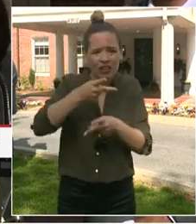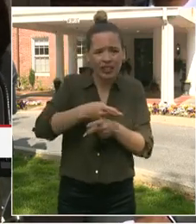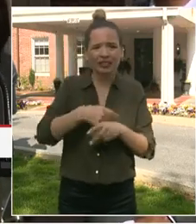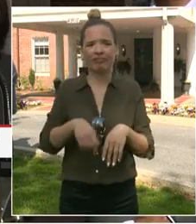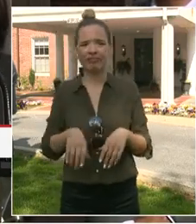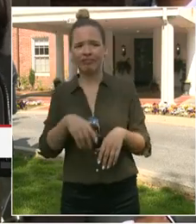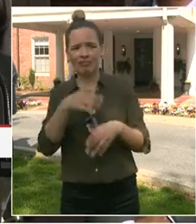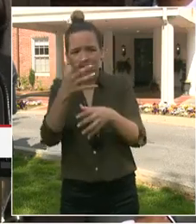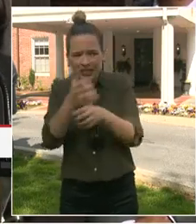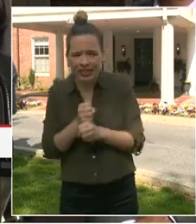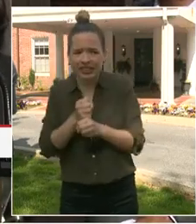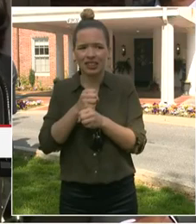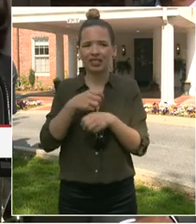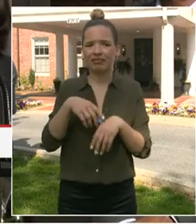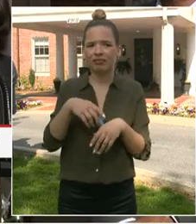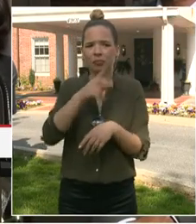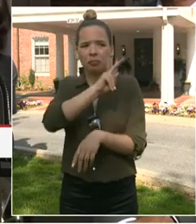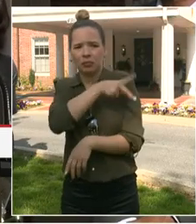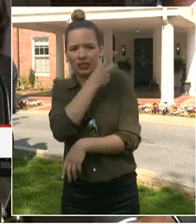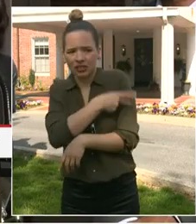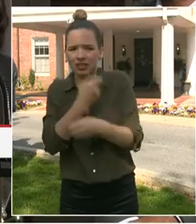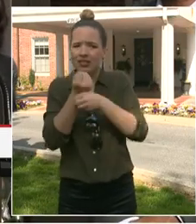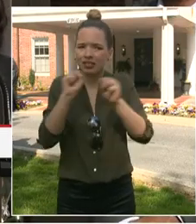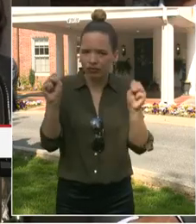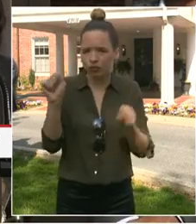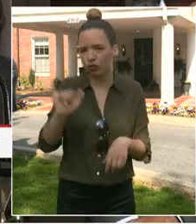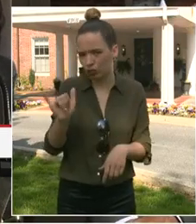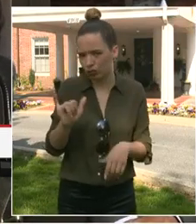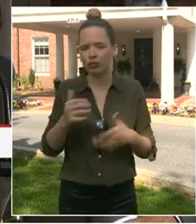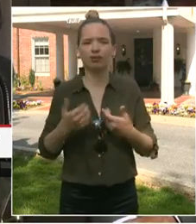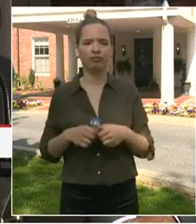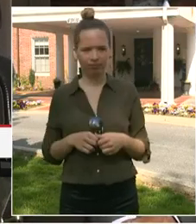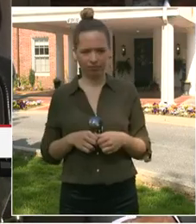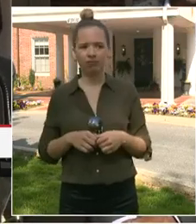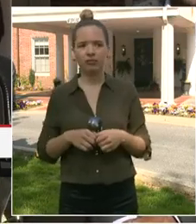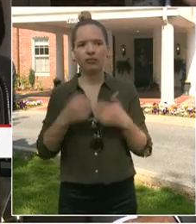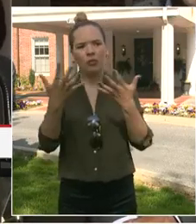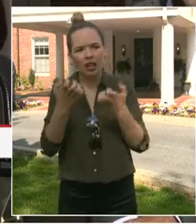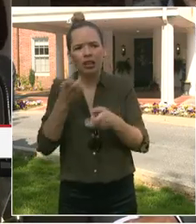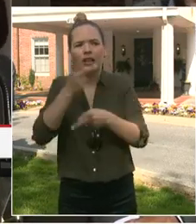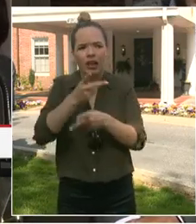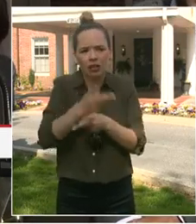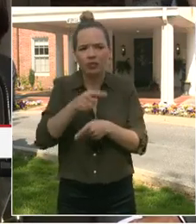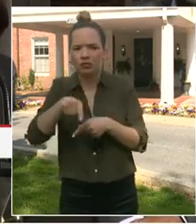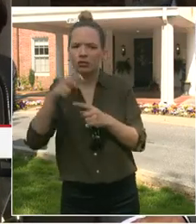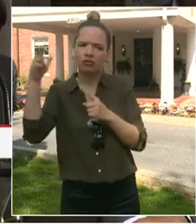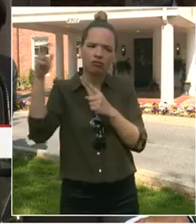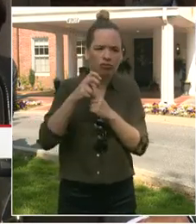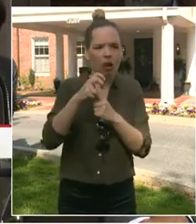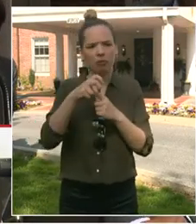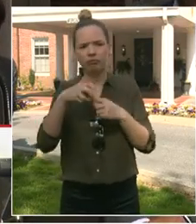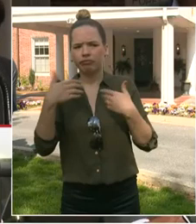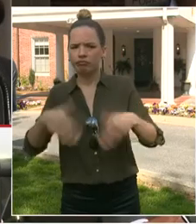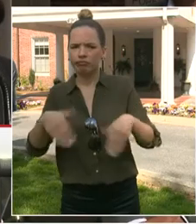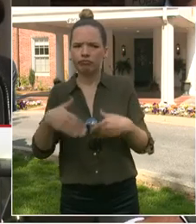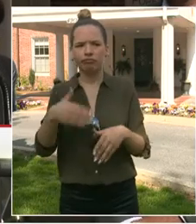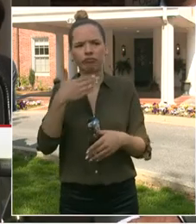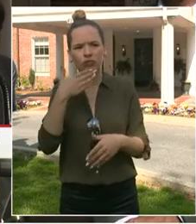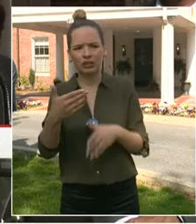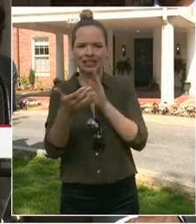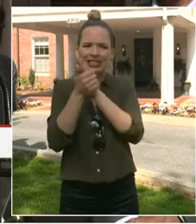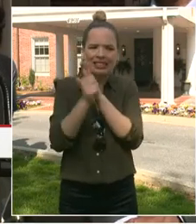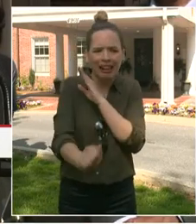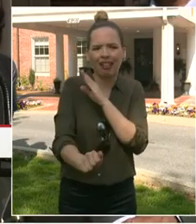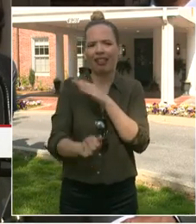want our healthcare facilities to not only be world-class in terms of the skills that people have and the technology that we have